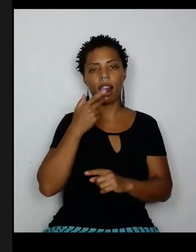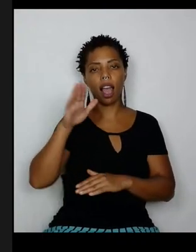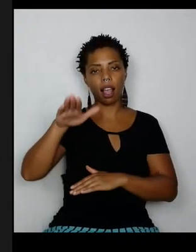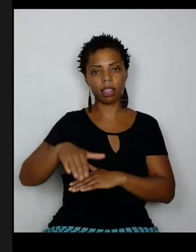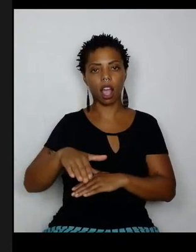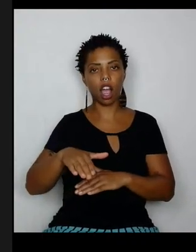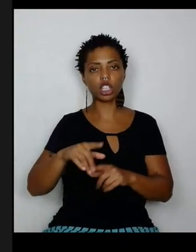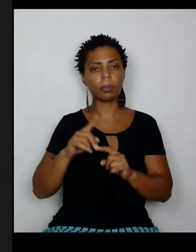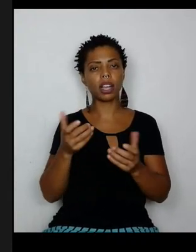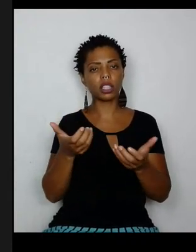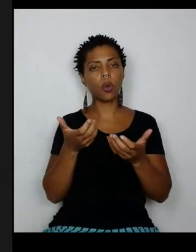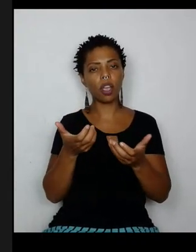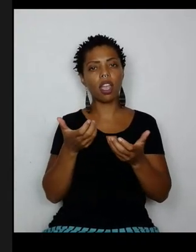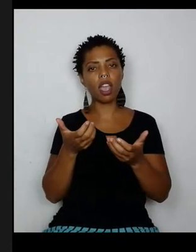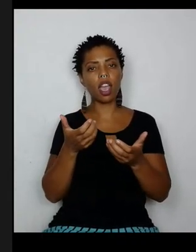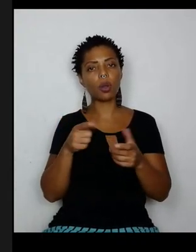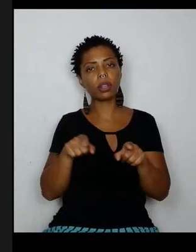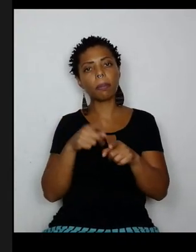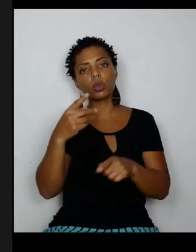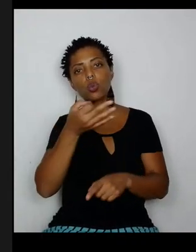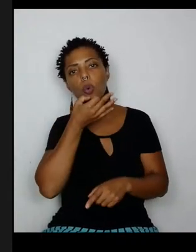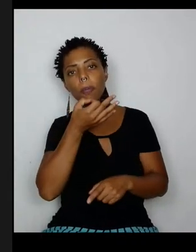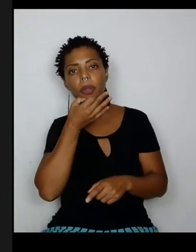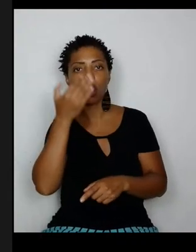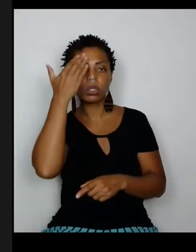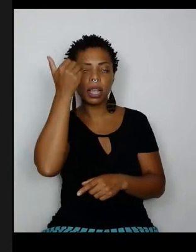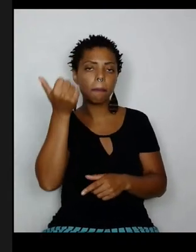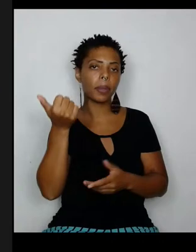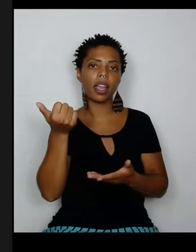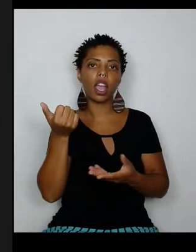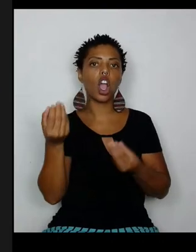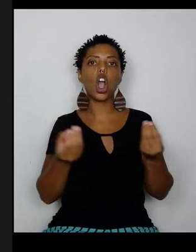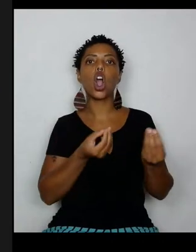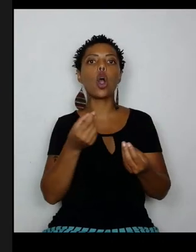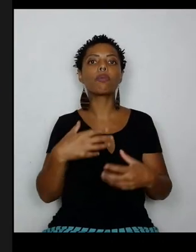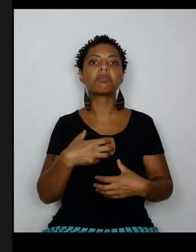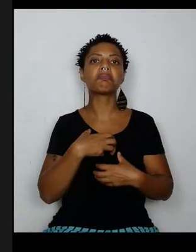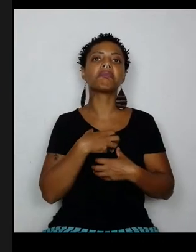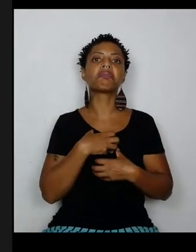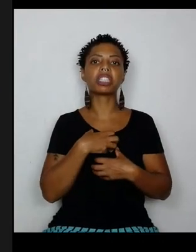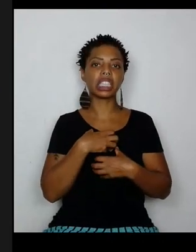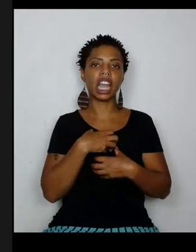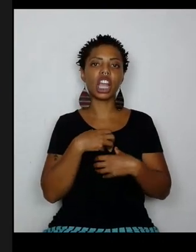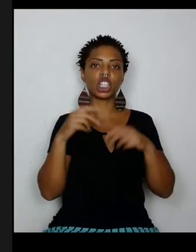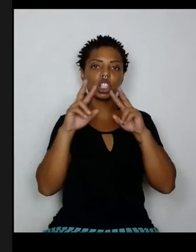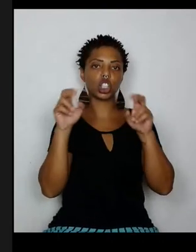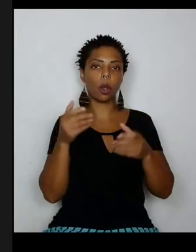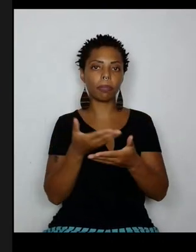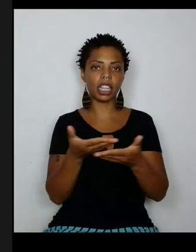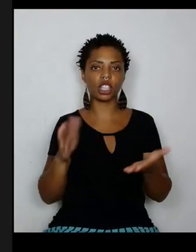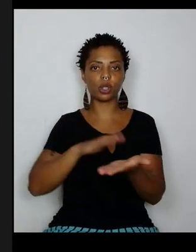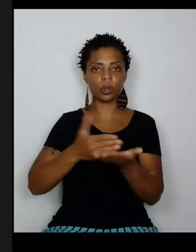think that we are going to talk about this in the afternoon sessions but i would like to know your take on this as well